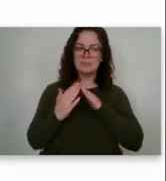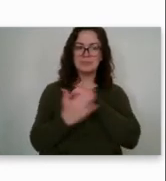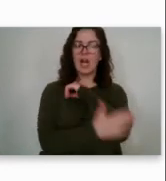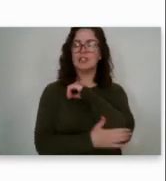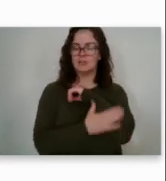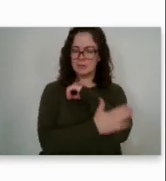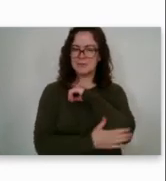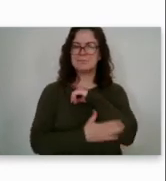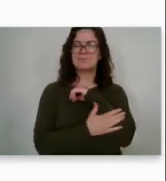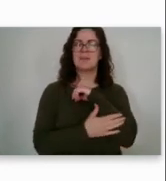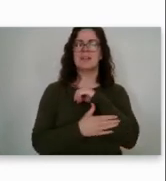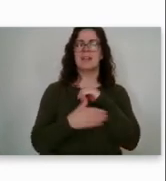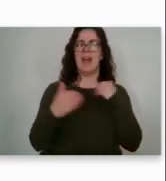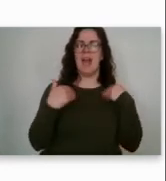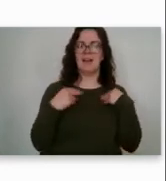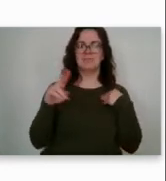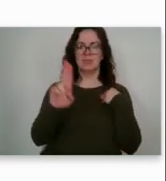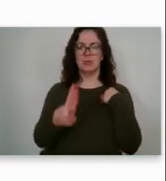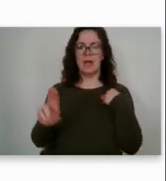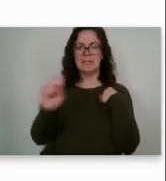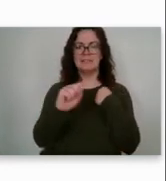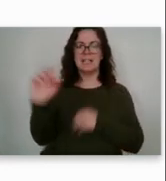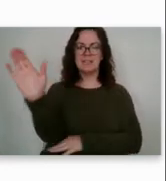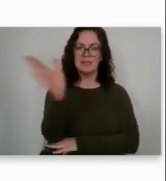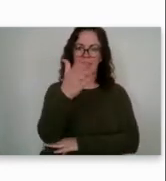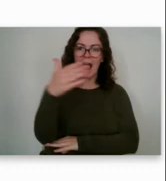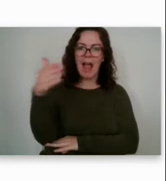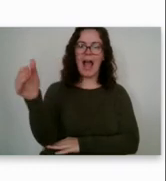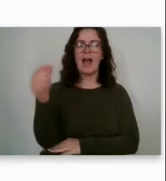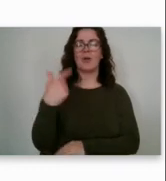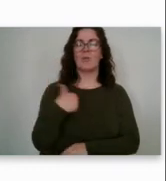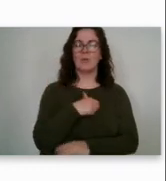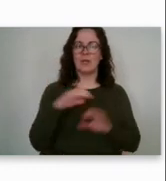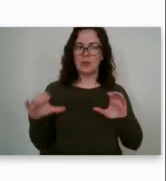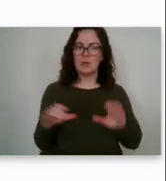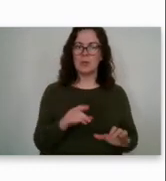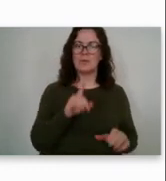of Allegiance to the flag. They sing songs about our country and